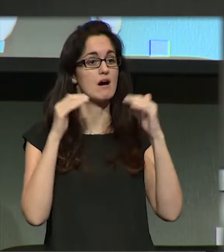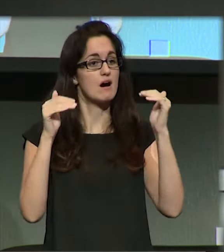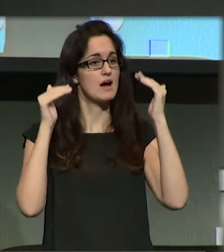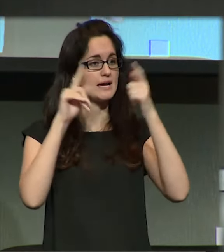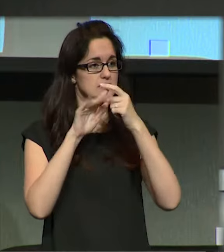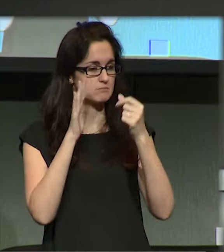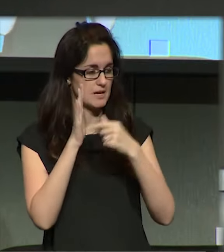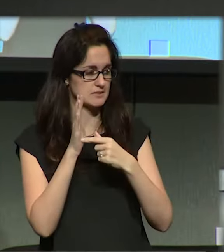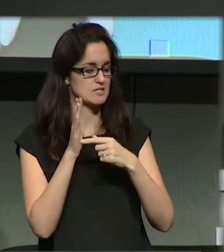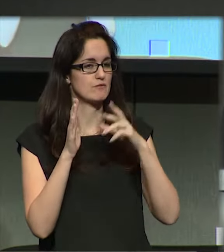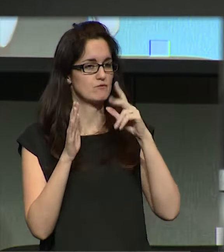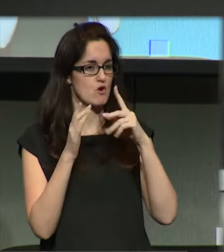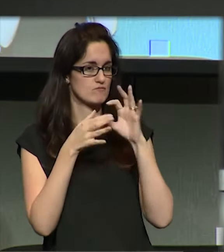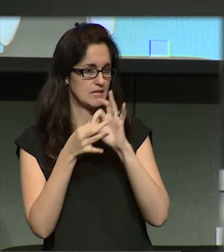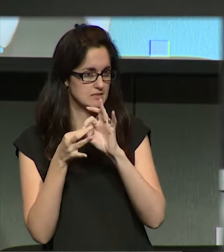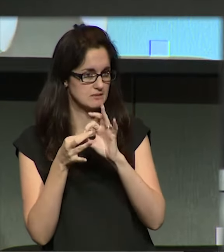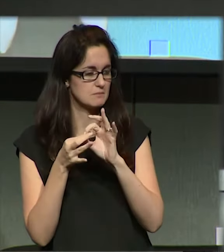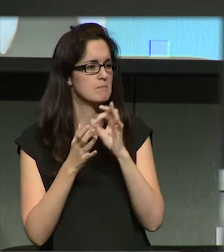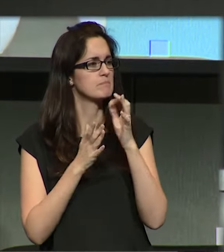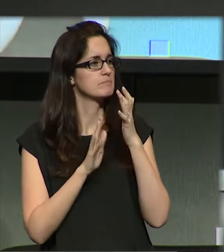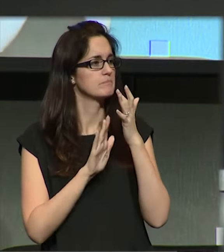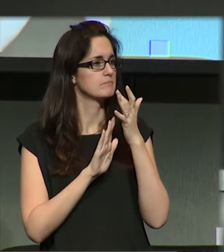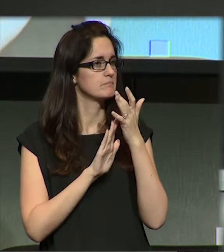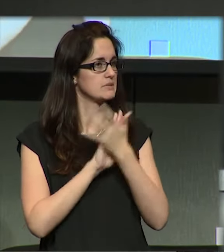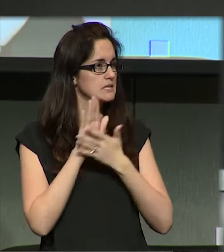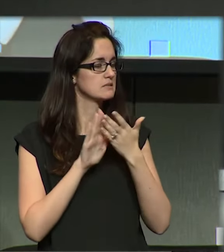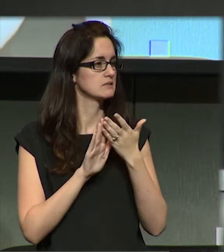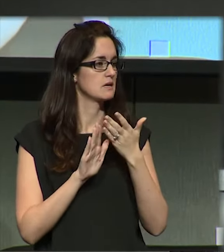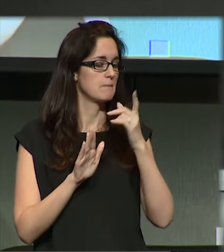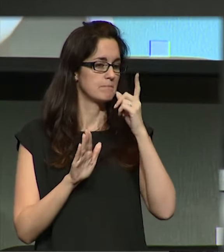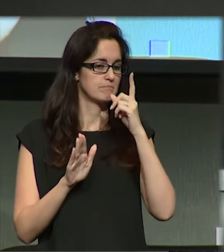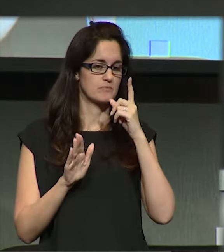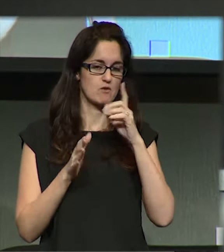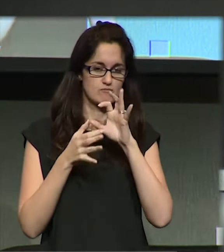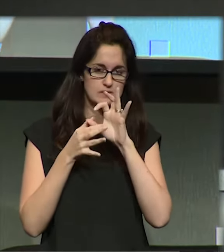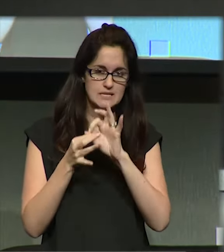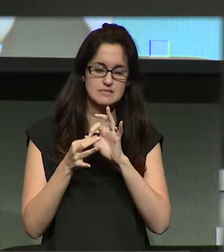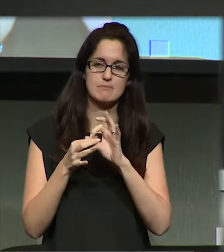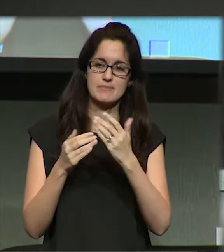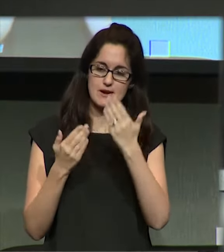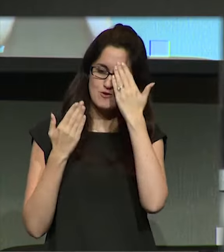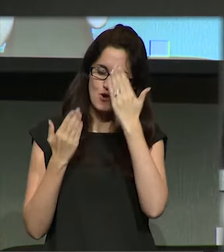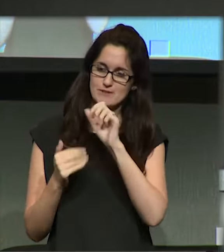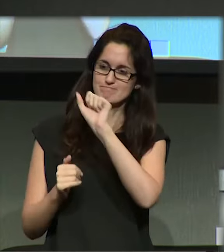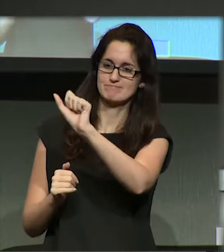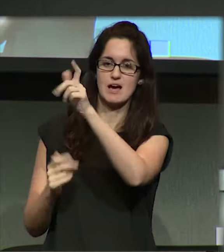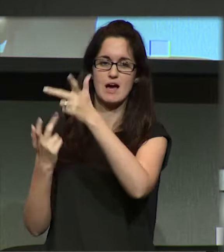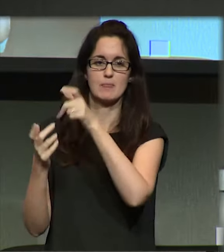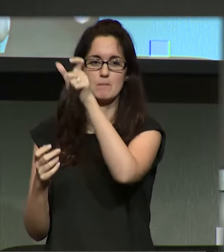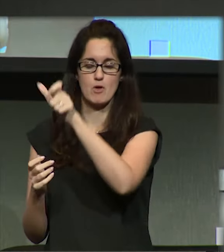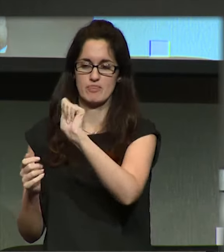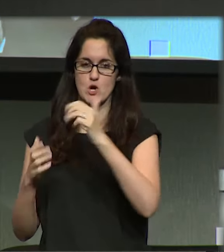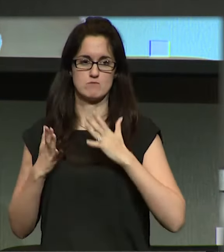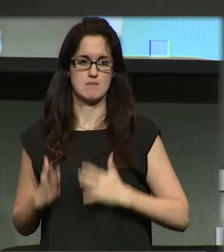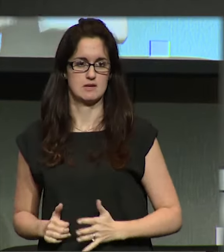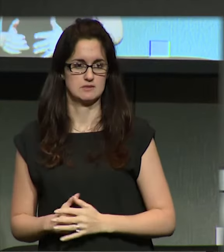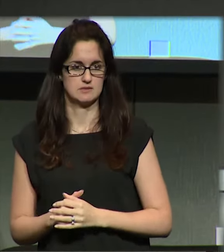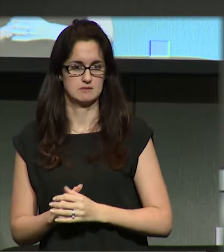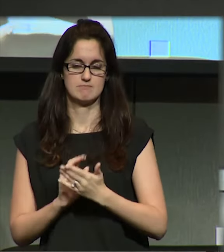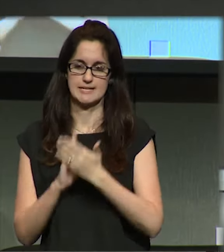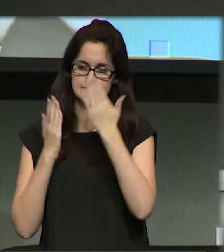relationships, we say that they are those which honour the humanity of others and in so doing acknowledge one's